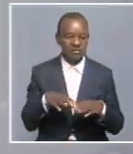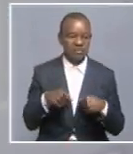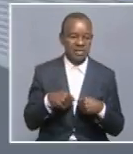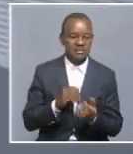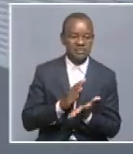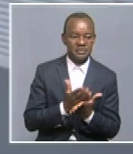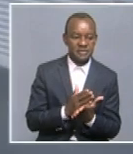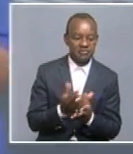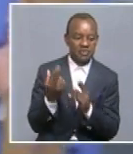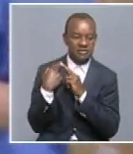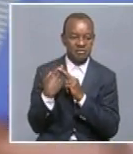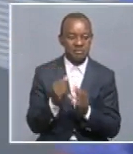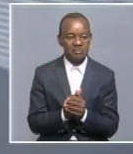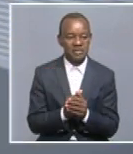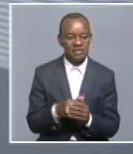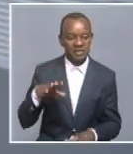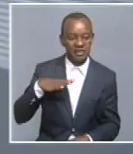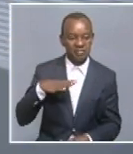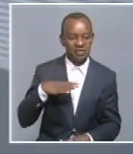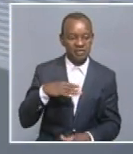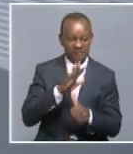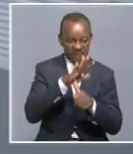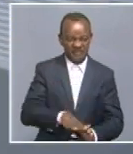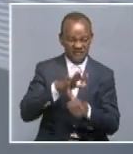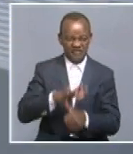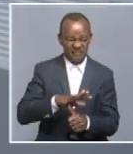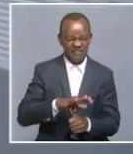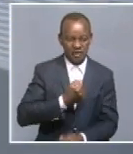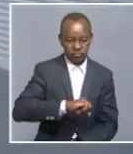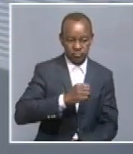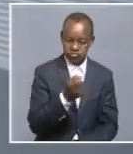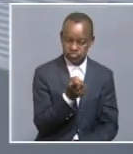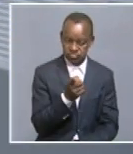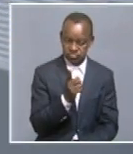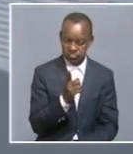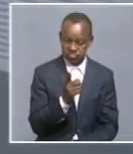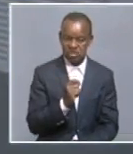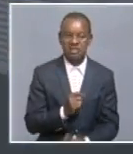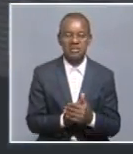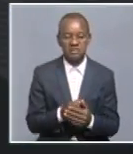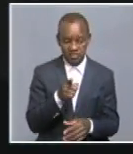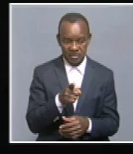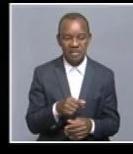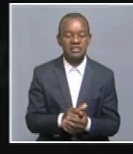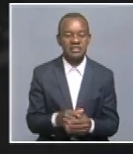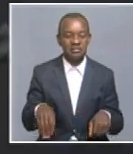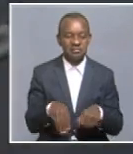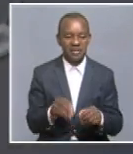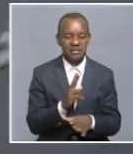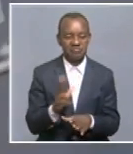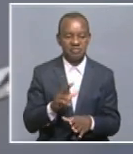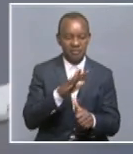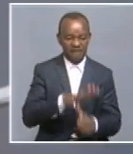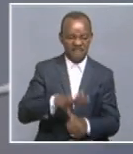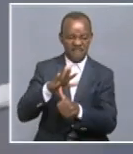to be dismissed from work, and then this all leads to harassment. So there are many factors to contribute harassment at workplaces and violences.